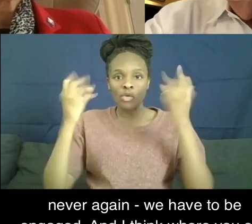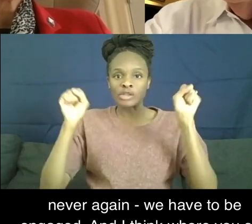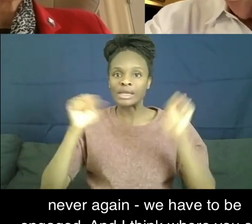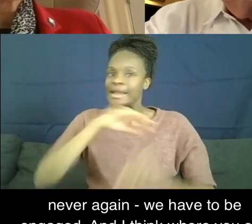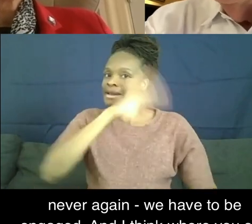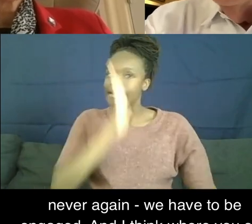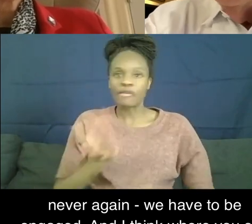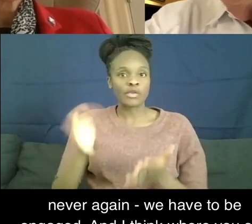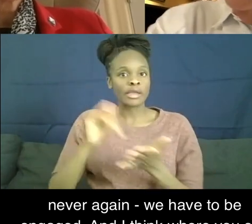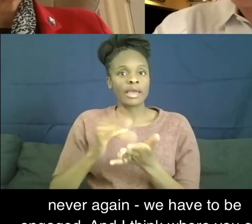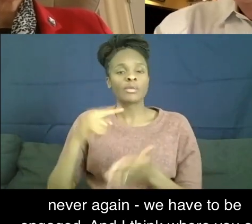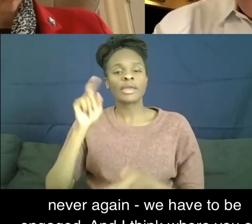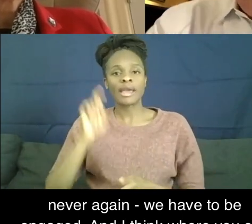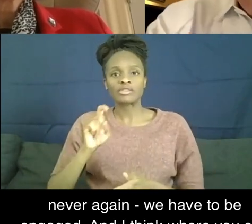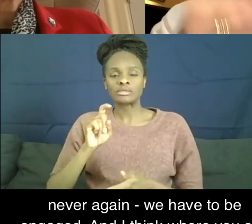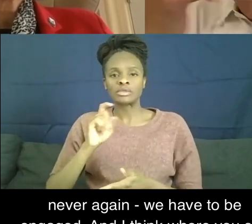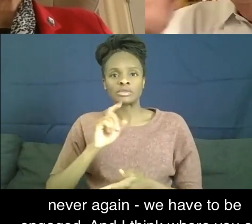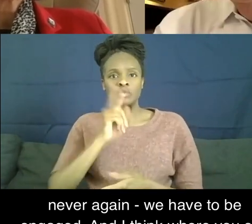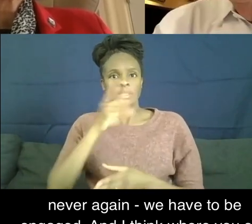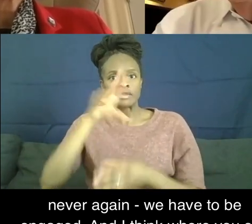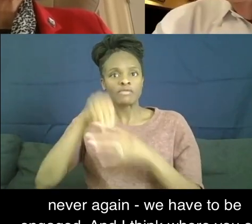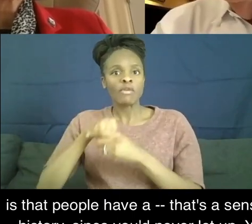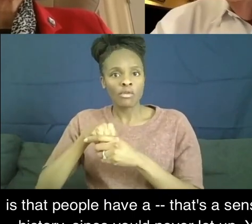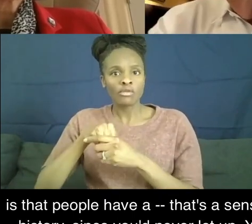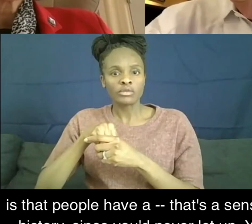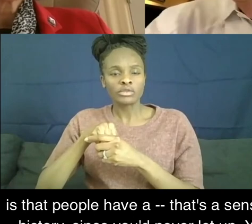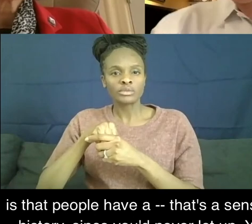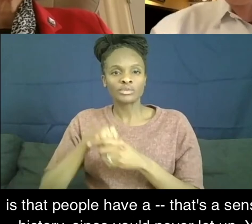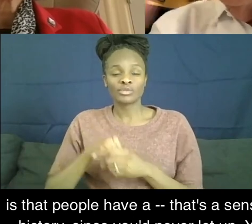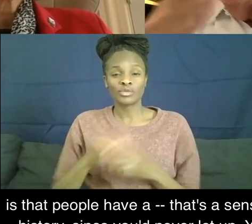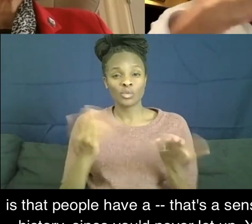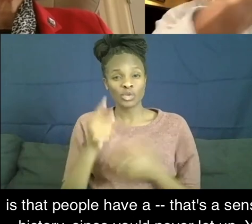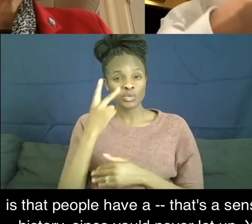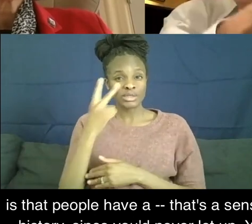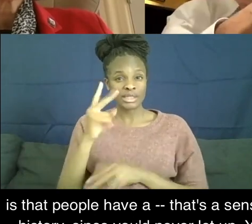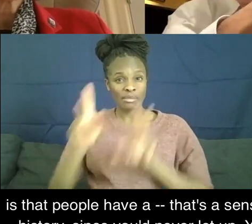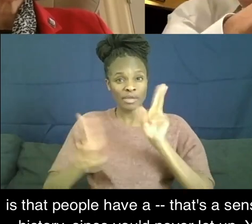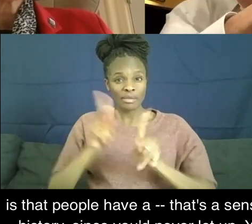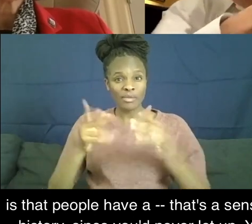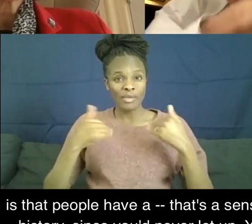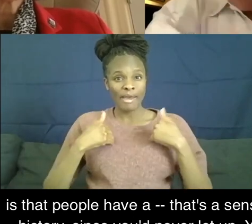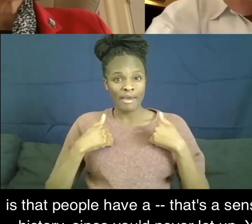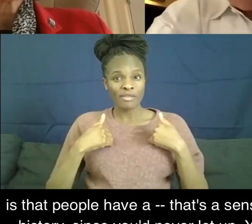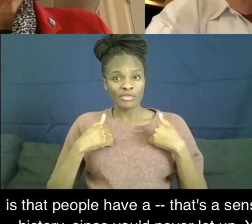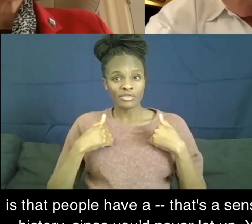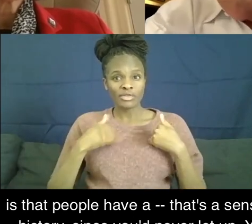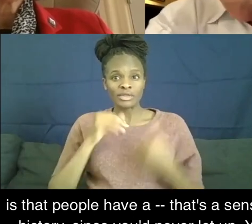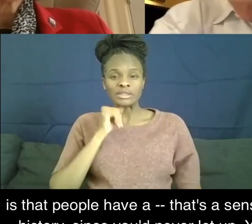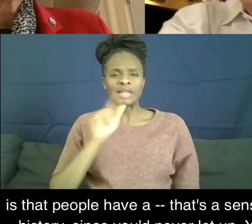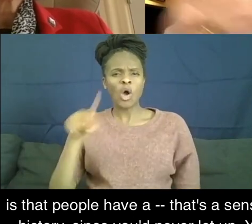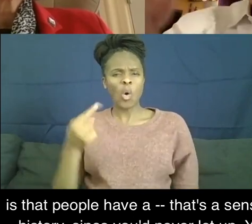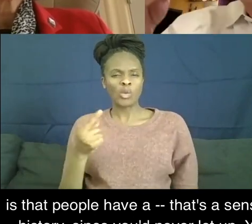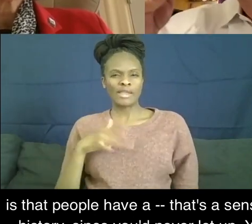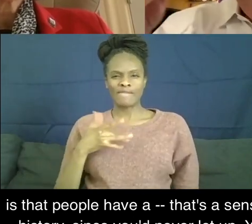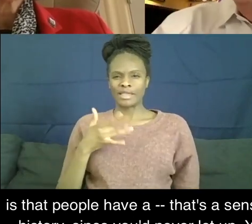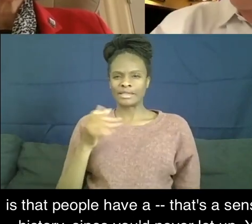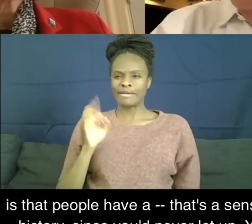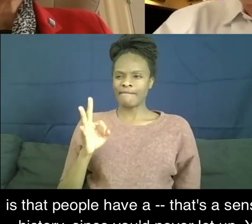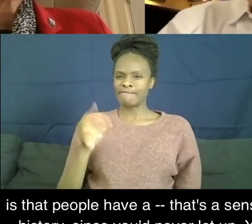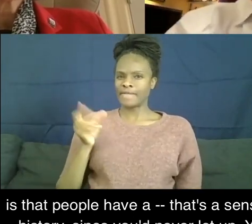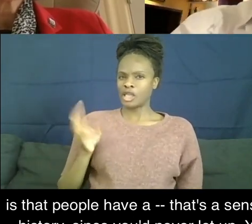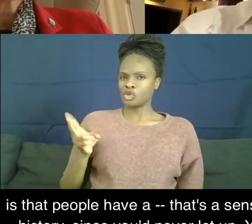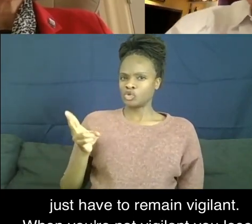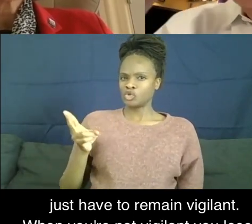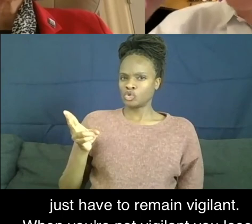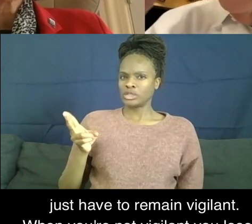engaged, and I think where you see is that people have a, that's a sense of history, since you'd never let